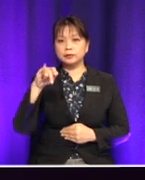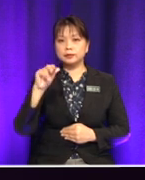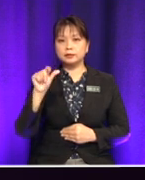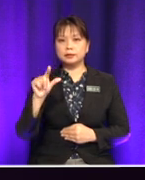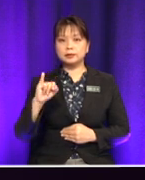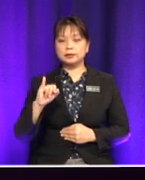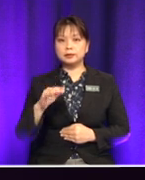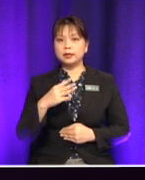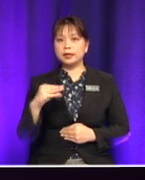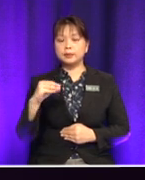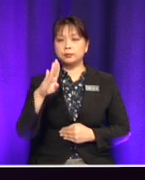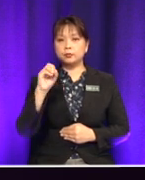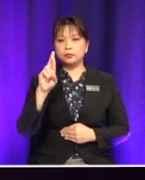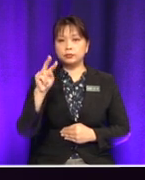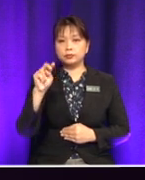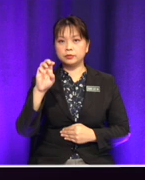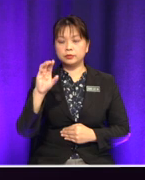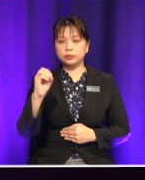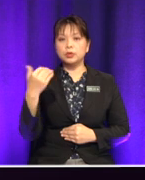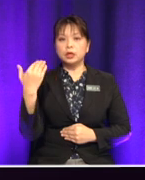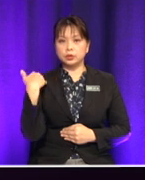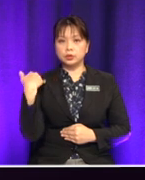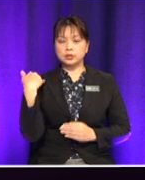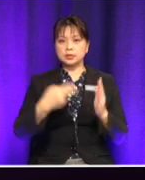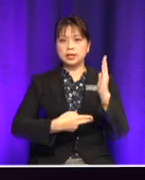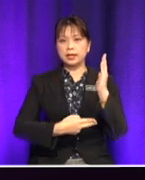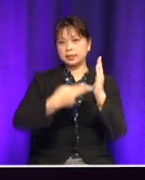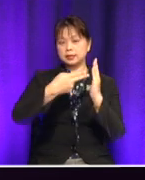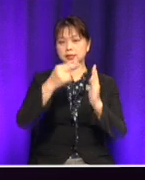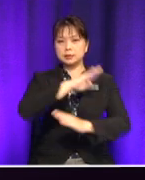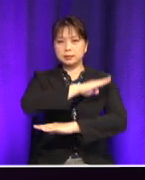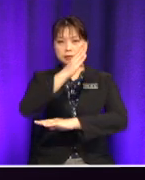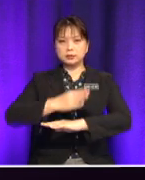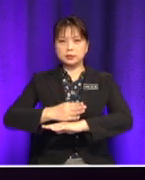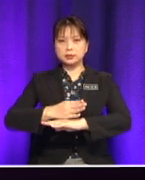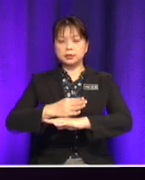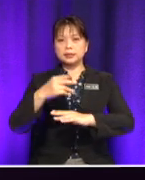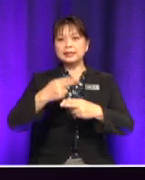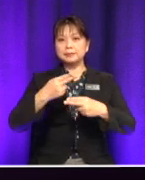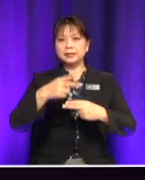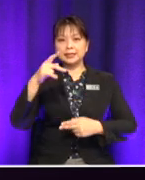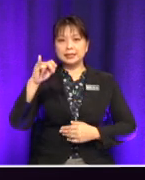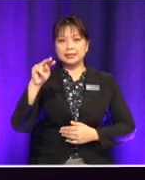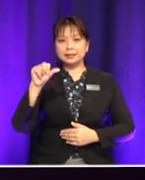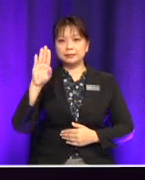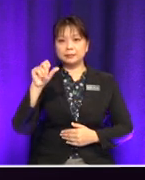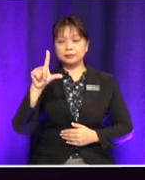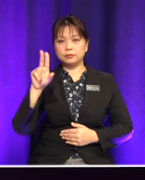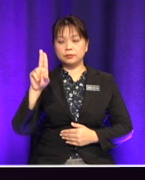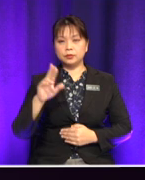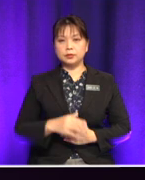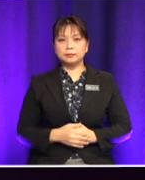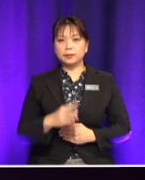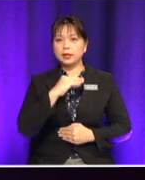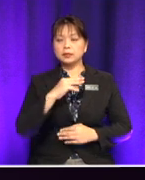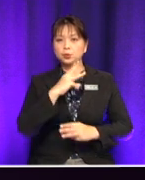country, includes Malaysia's highest mountain, Mount Kinabalu, at 4,095 metres, and one of the